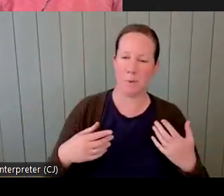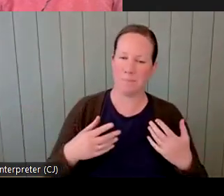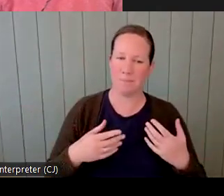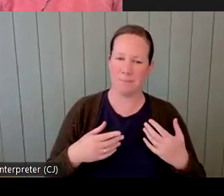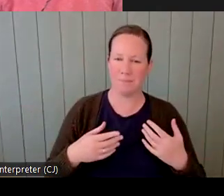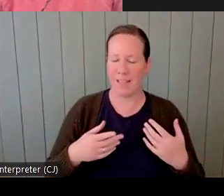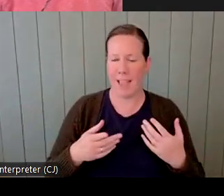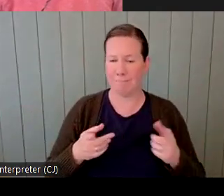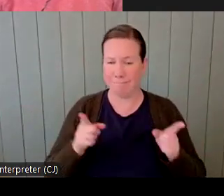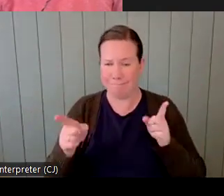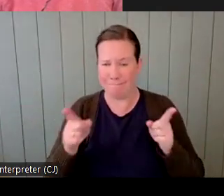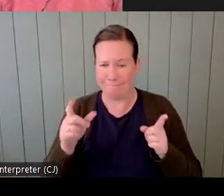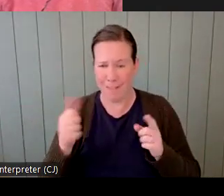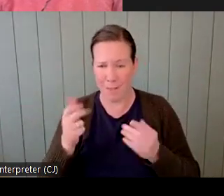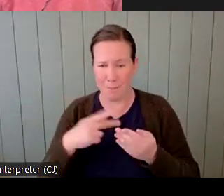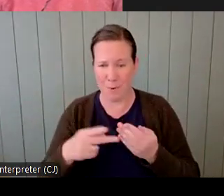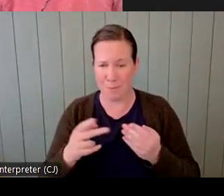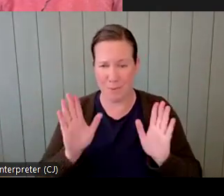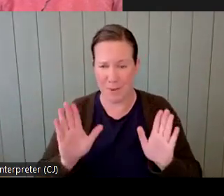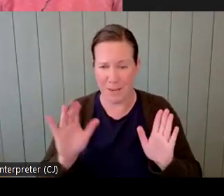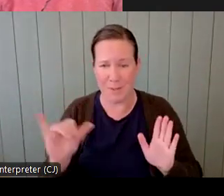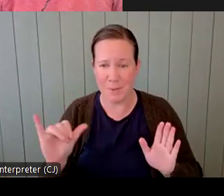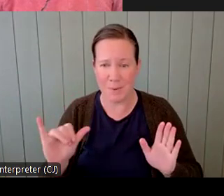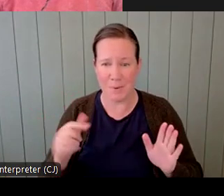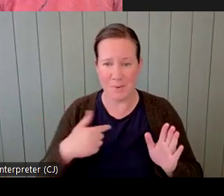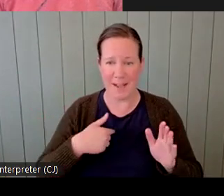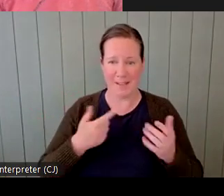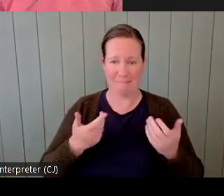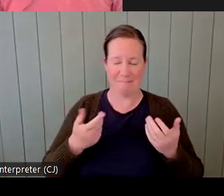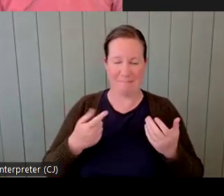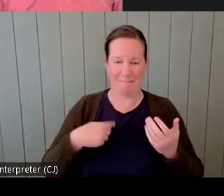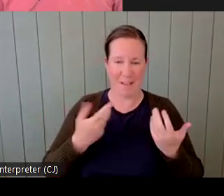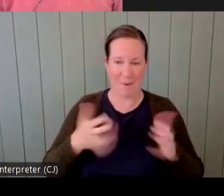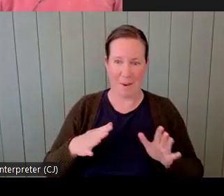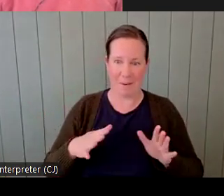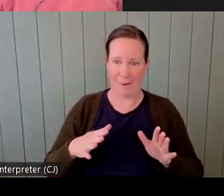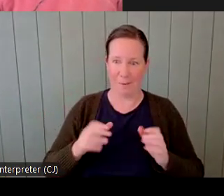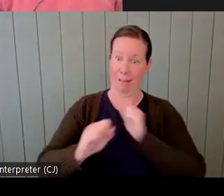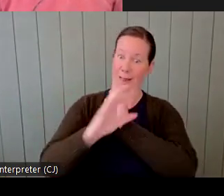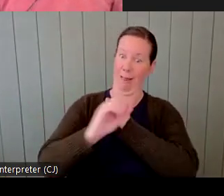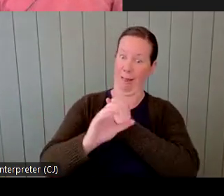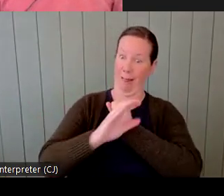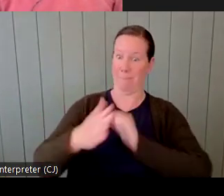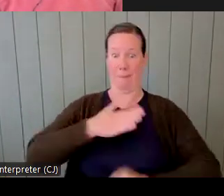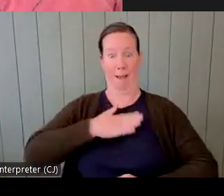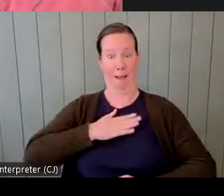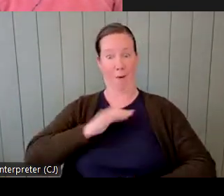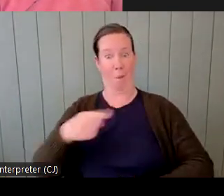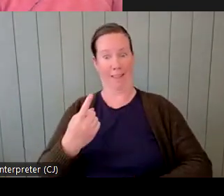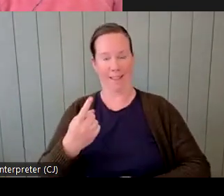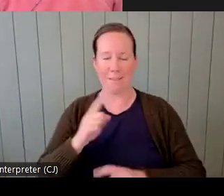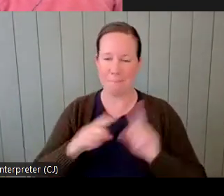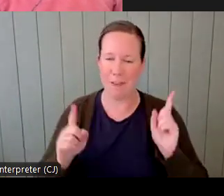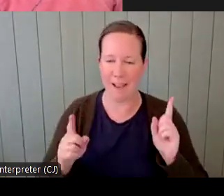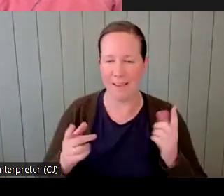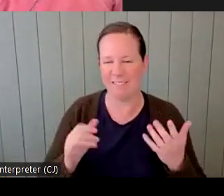phenomenal options for folks out there, because I don't want to only tell them to go to 2GI, but when it comes to Together International, that's the first thing that I'm